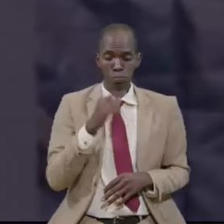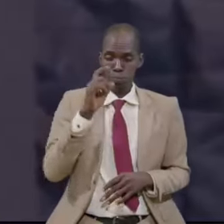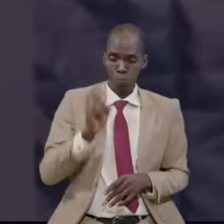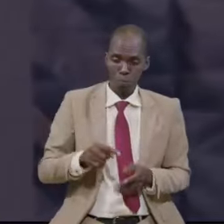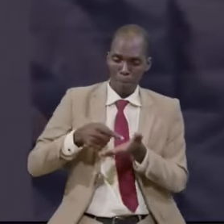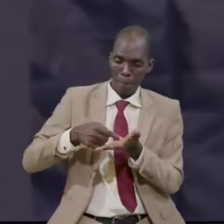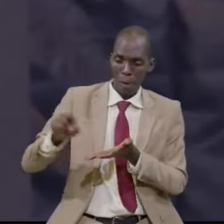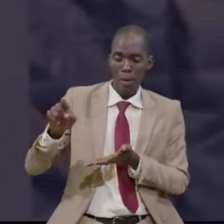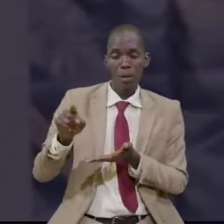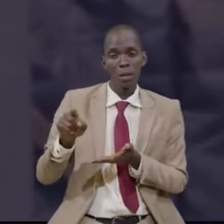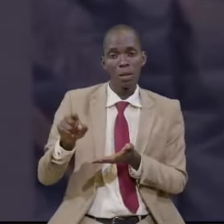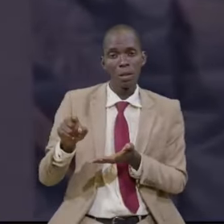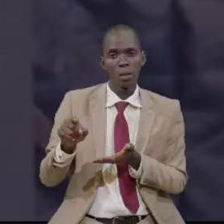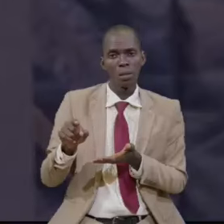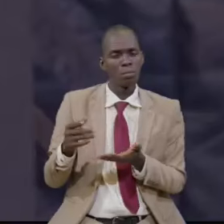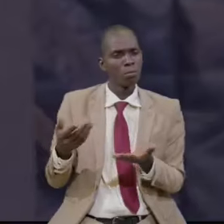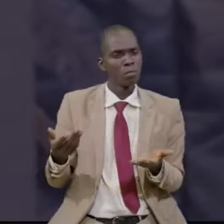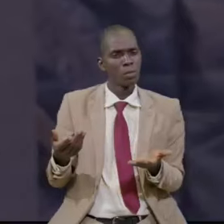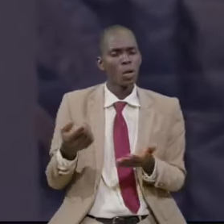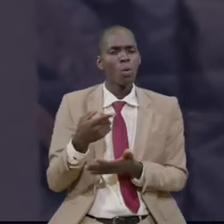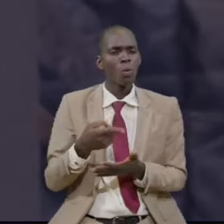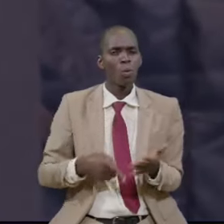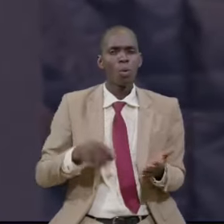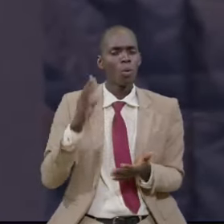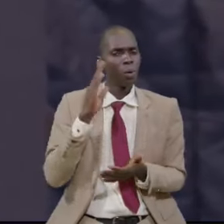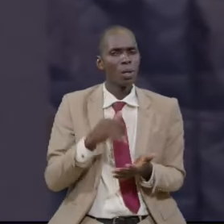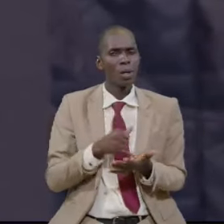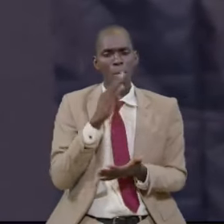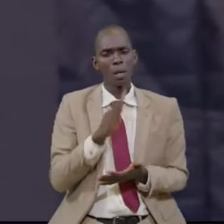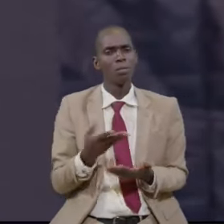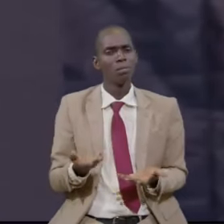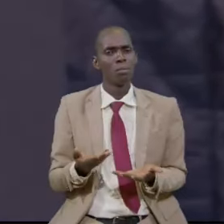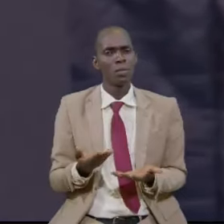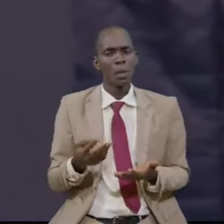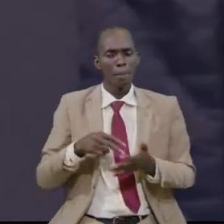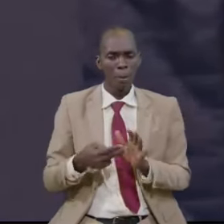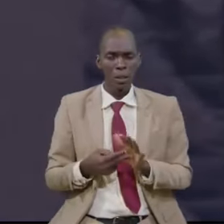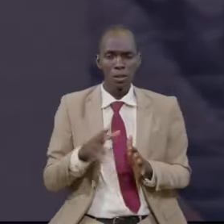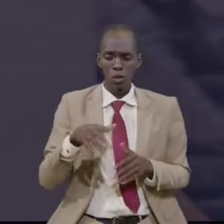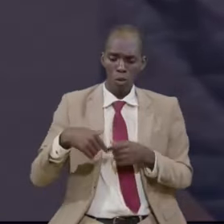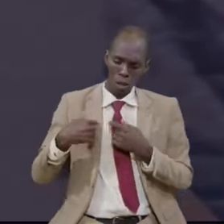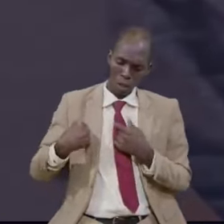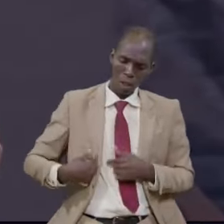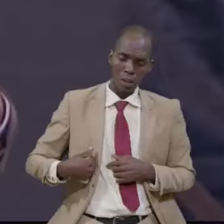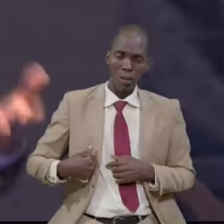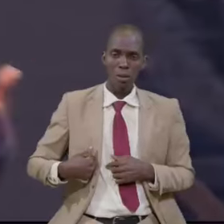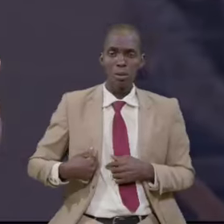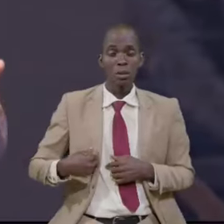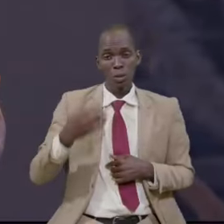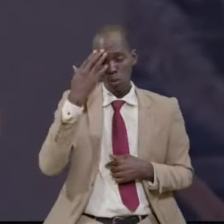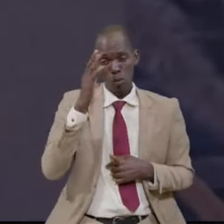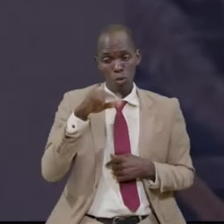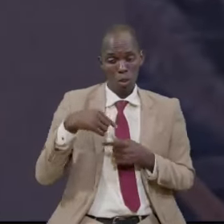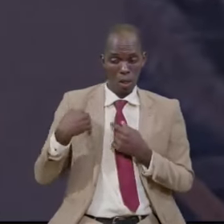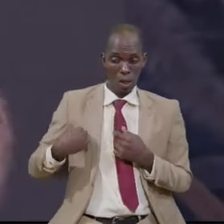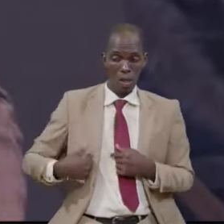will that mean? To take your heart, and your heart at the center of activity